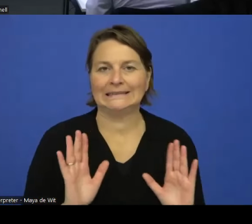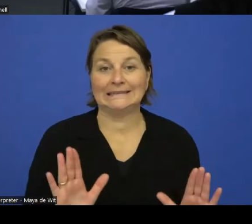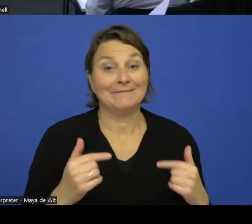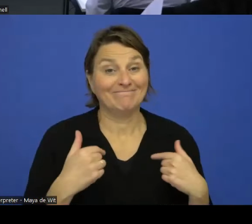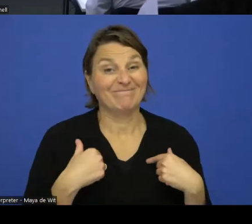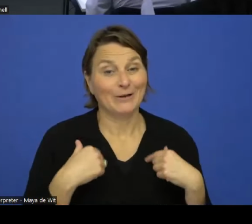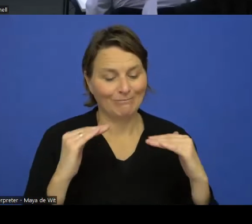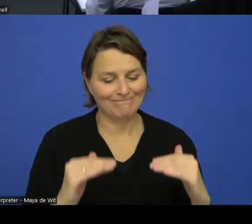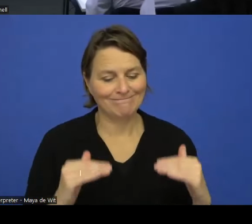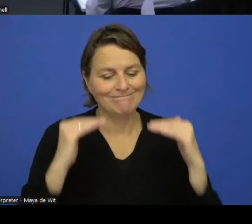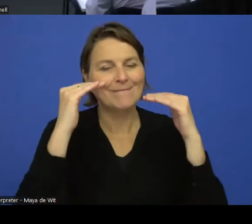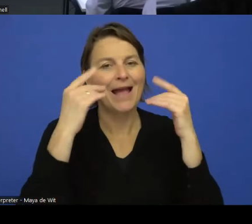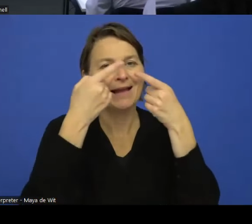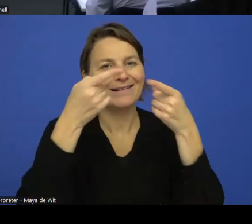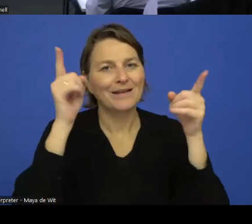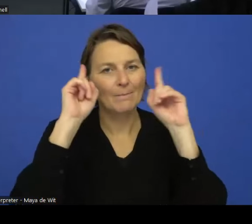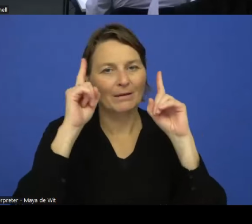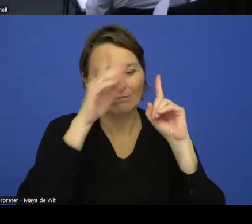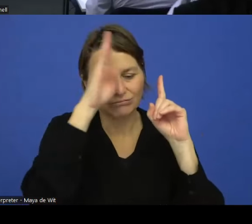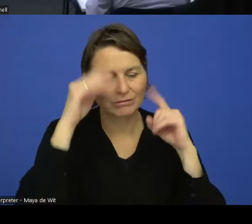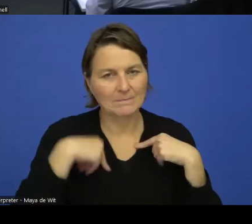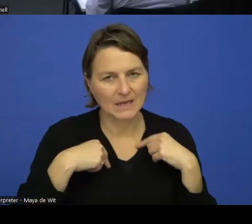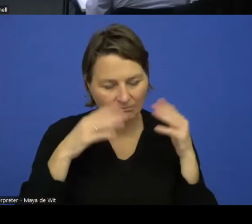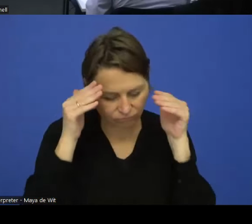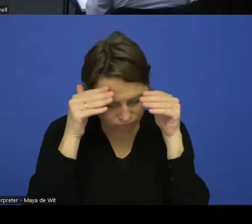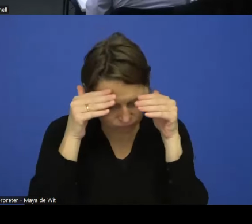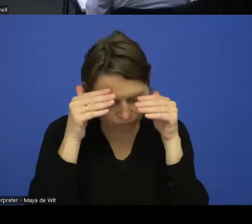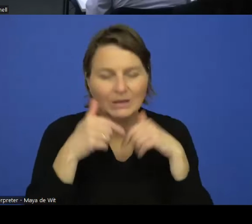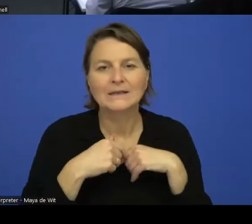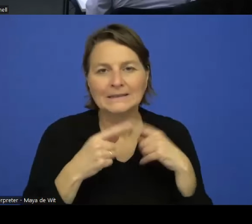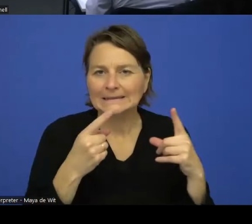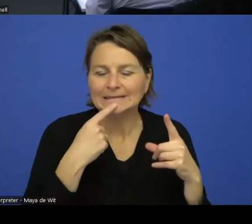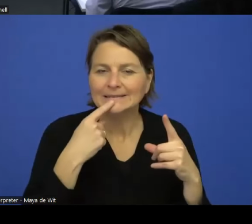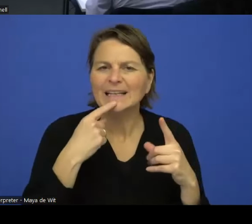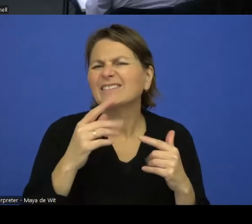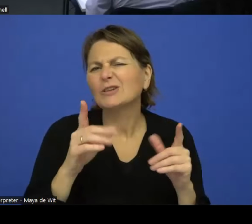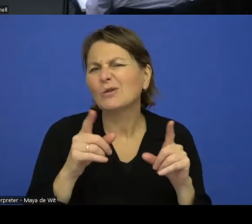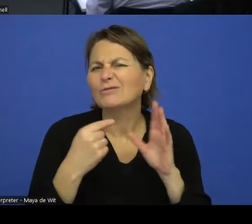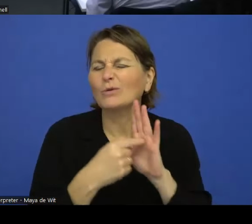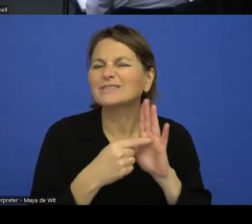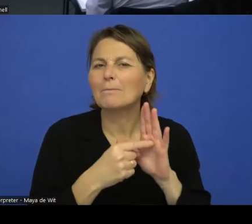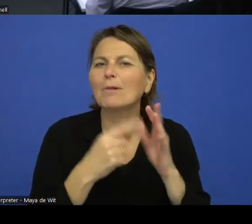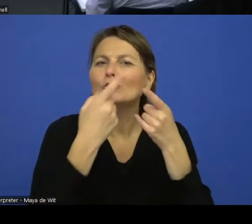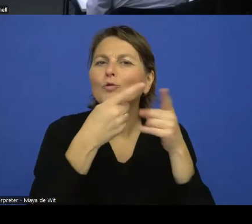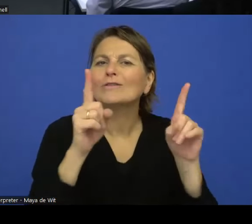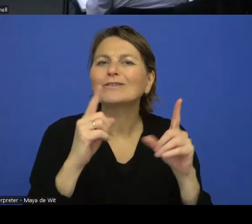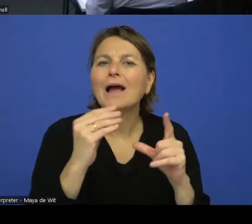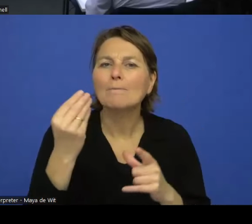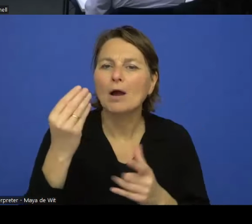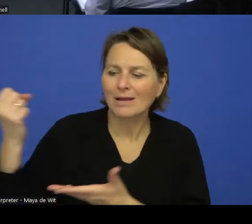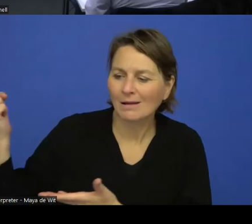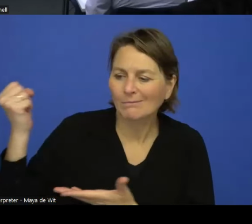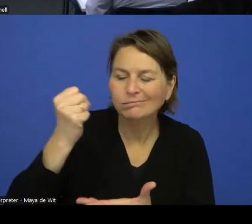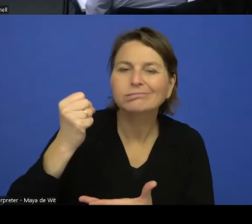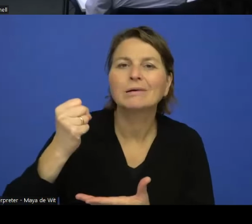and we do get wagged by the tail wagging the dog because of the funding system, which encourages us to, we've got to get grants,